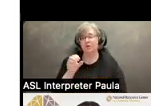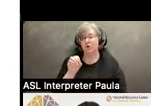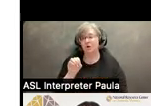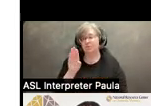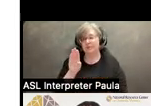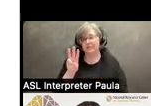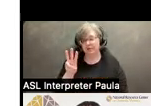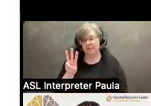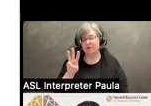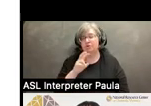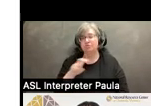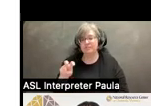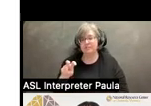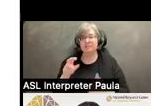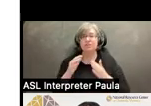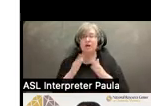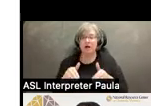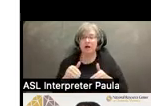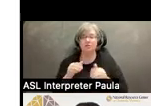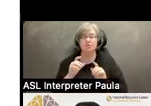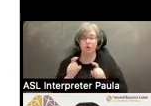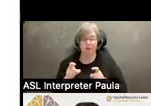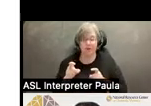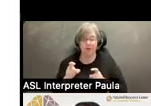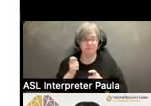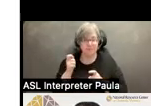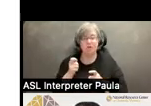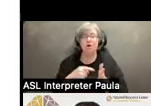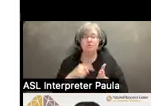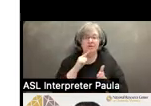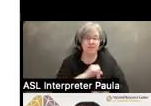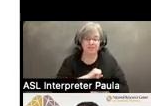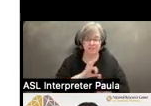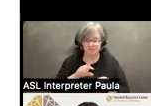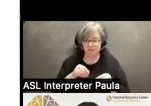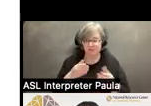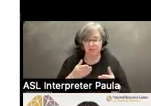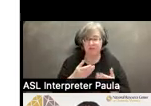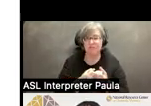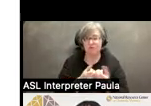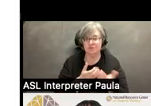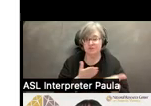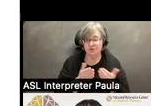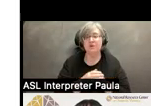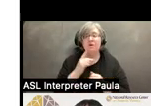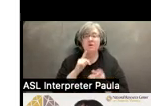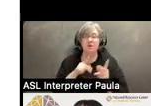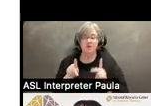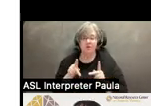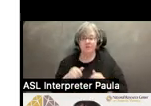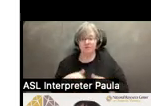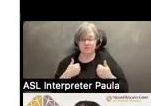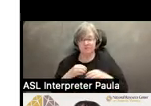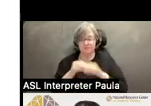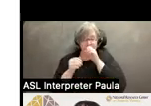transitional housing grant, it was to pay this for the staff to provide the supportive services for the people living in the